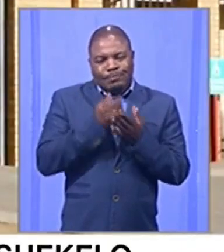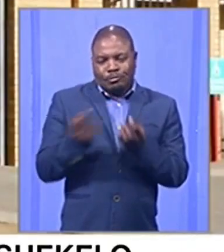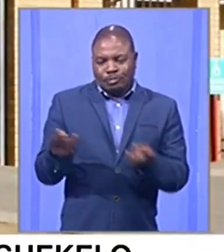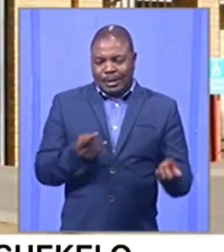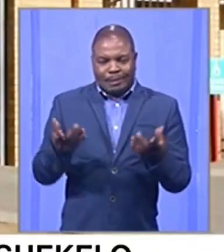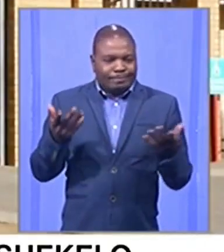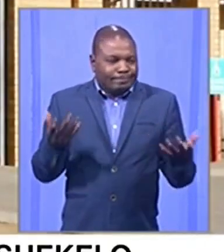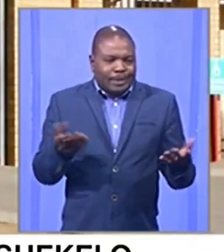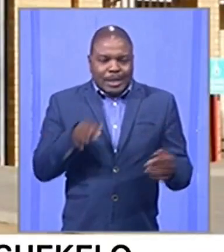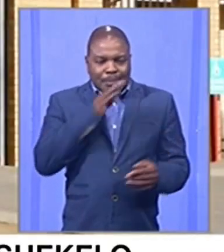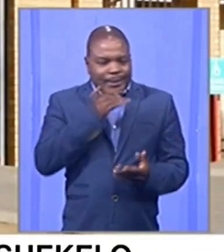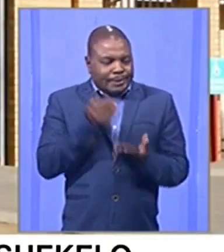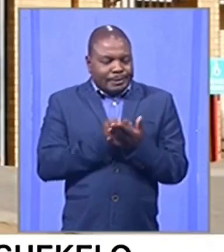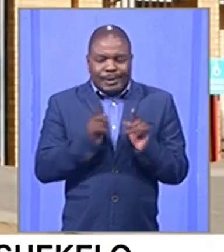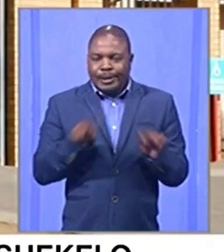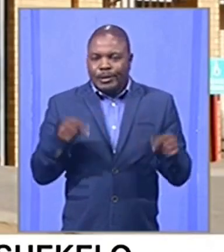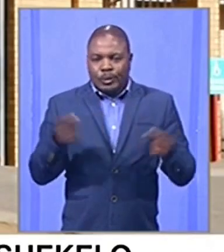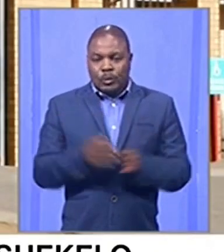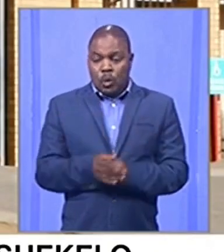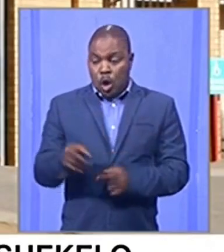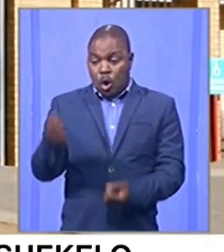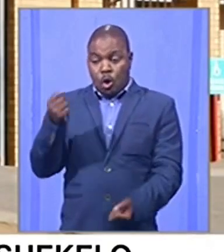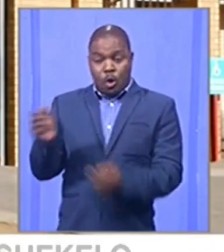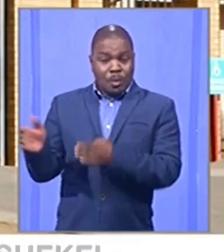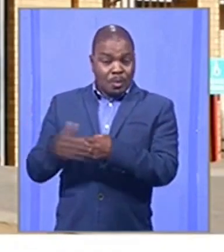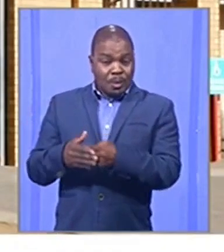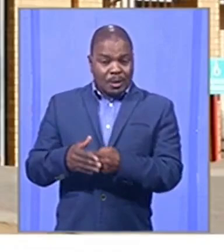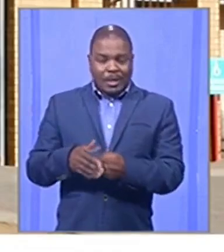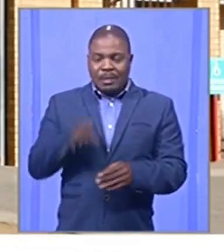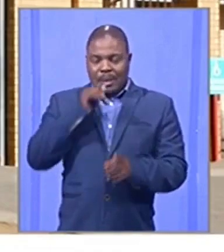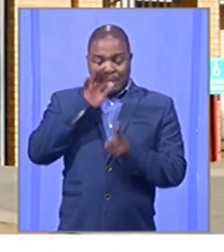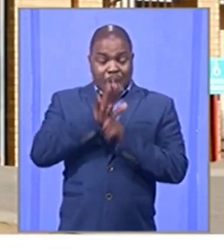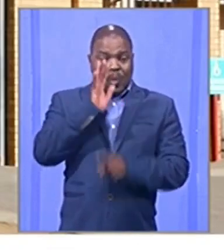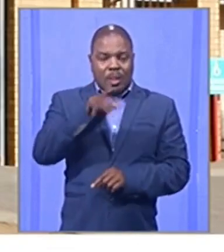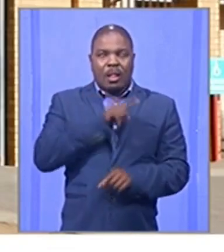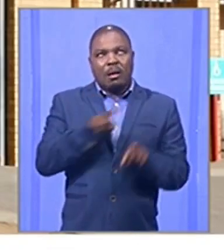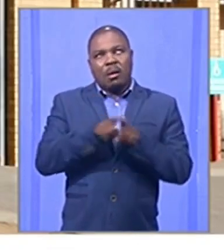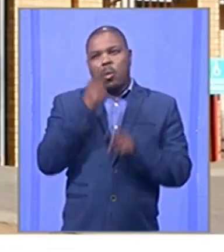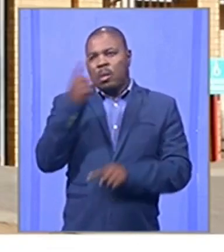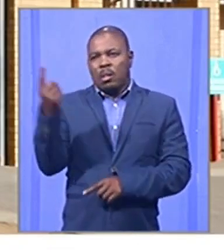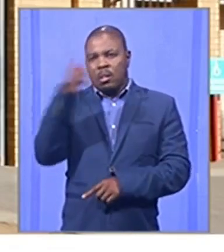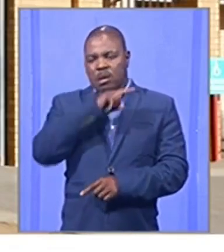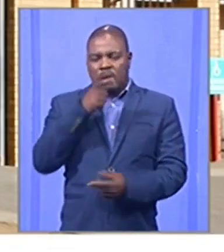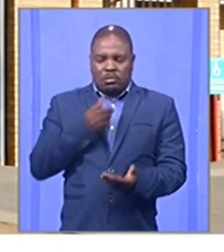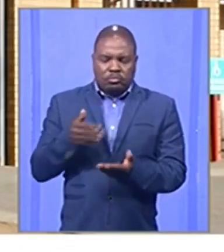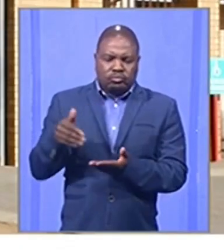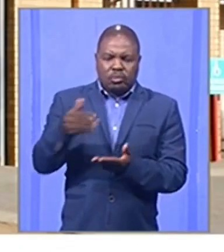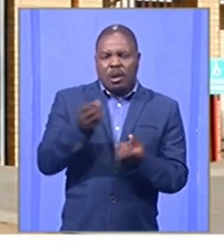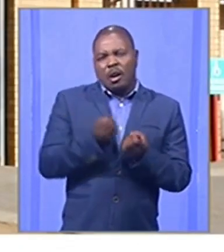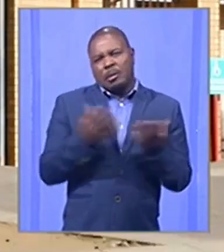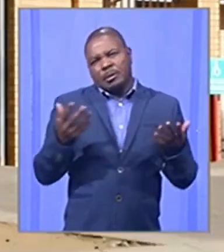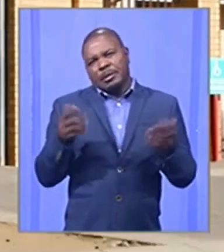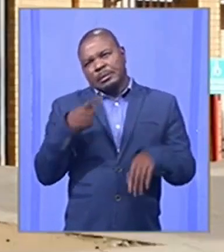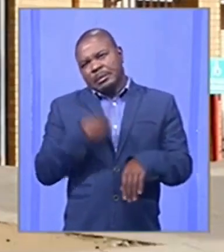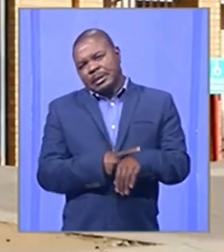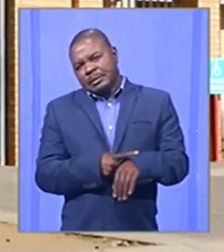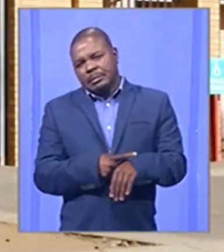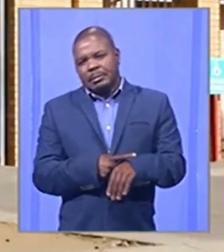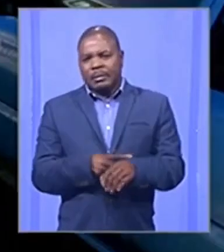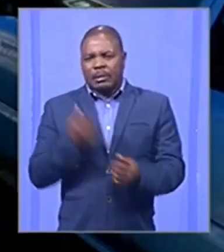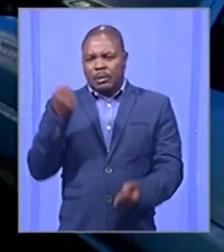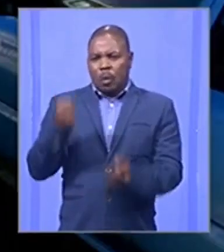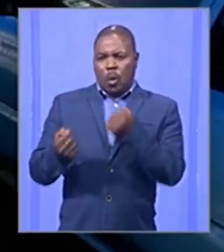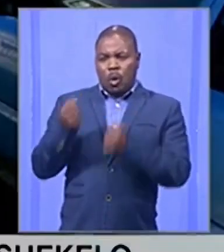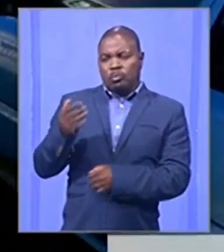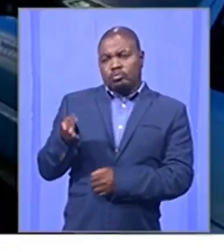itle go tswala e itle go affecta ke ne ke kgona go tswa ka madi a ileng gore mo letsatsing ke ne kgona go tswa sometimes ha gona le